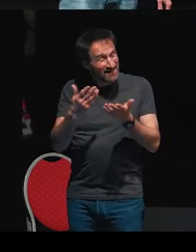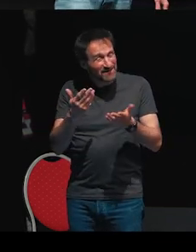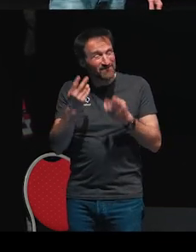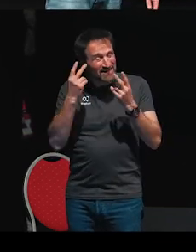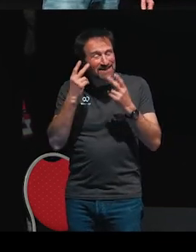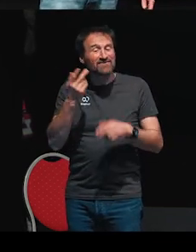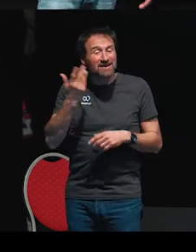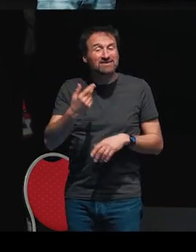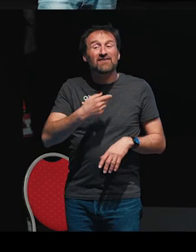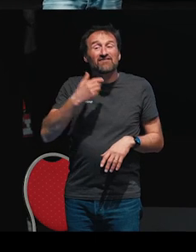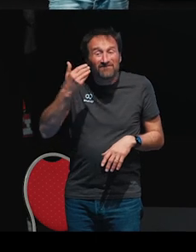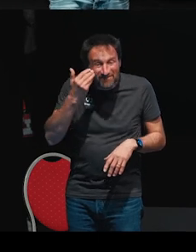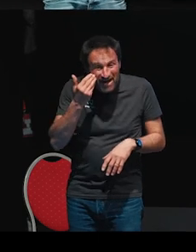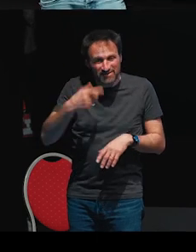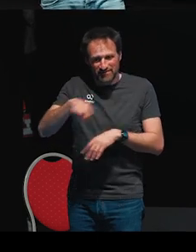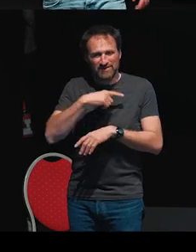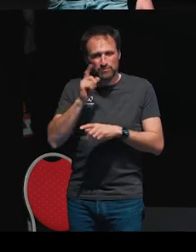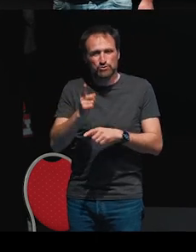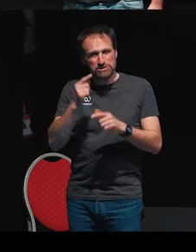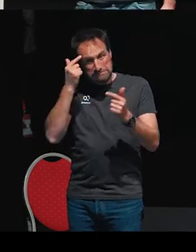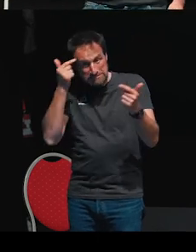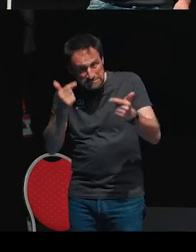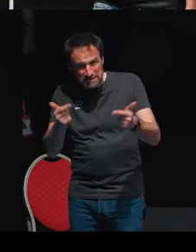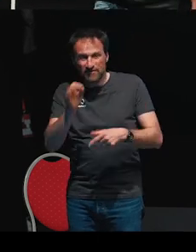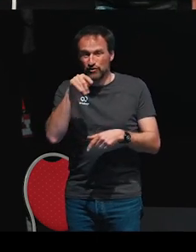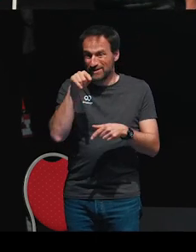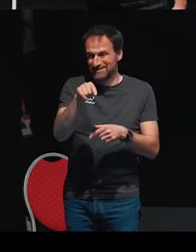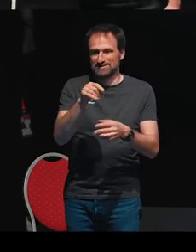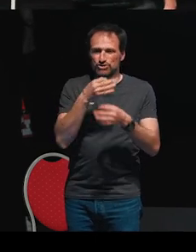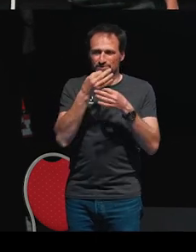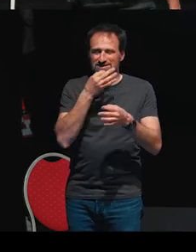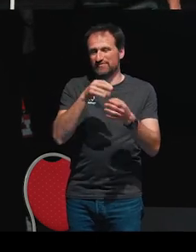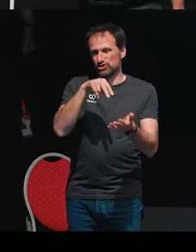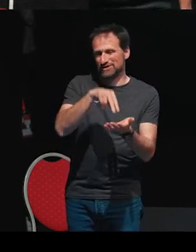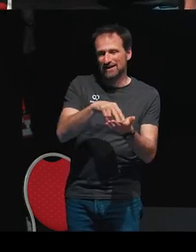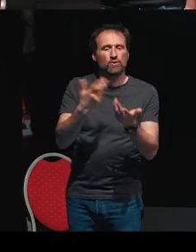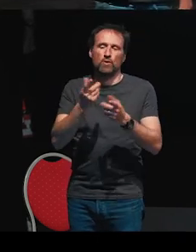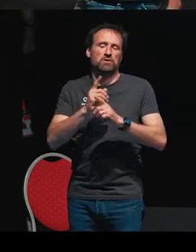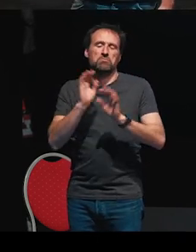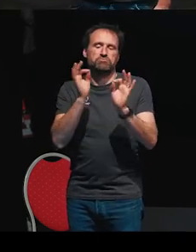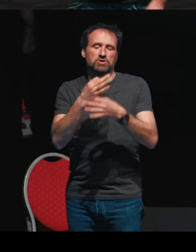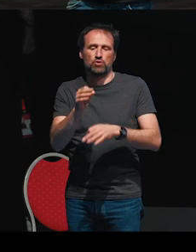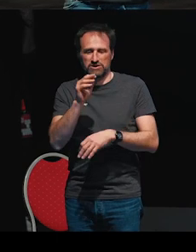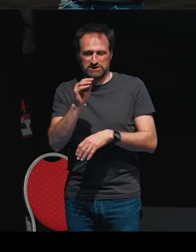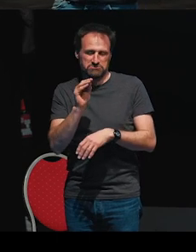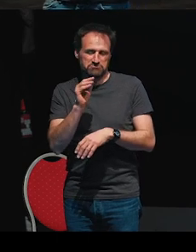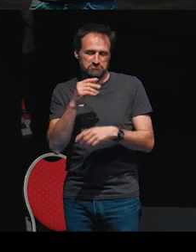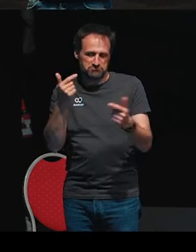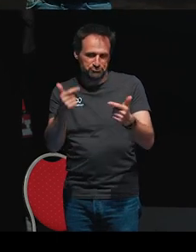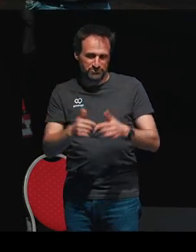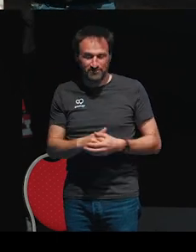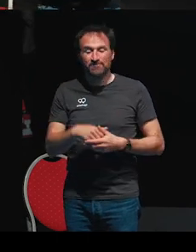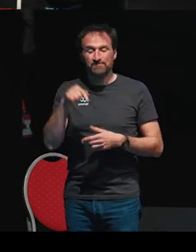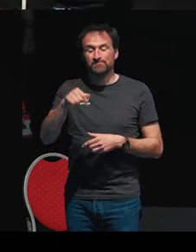about this particular state and when not? And here I created some bullet points that help you